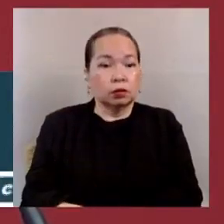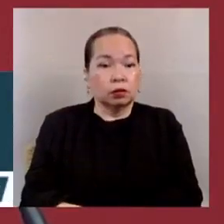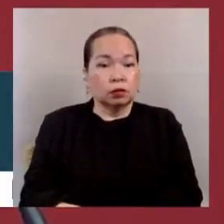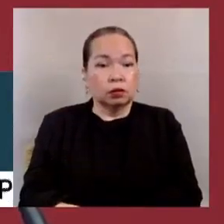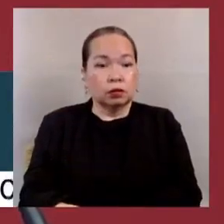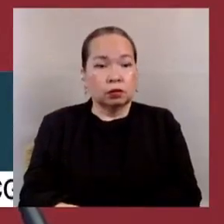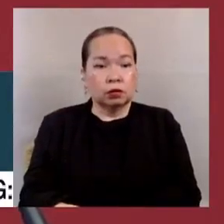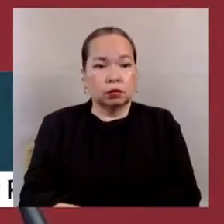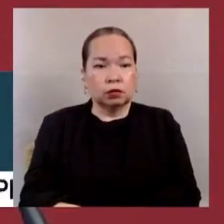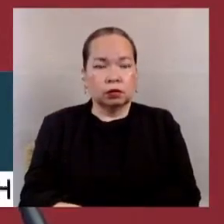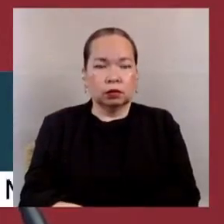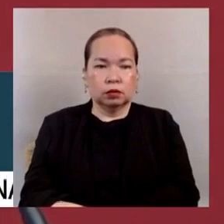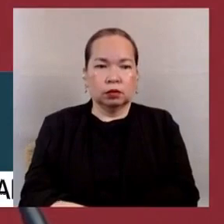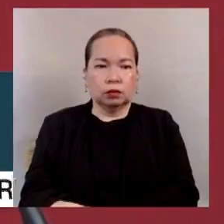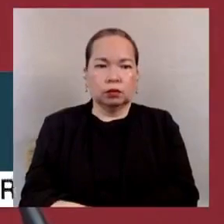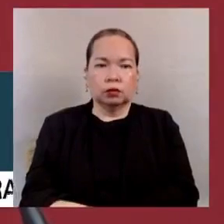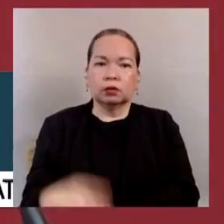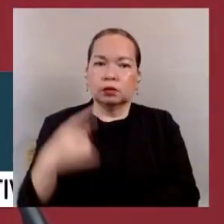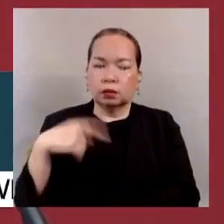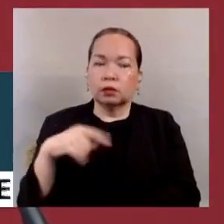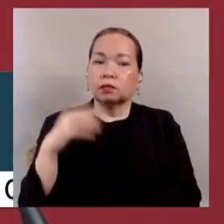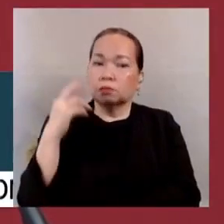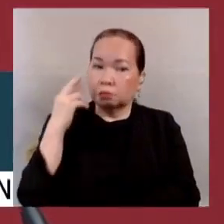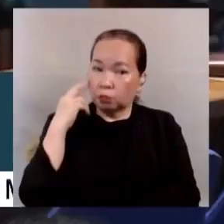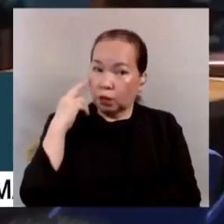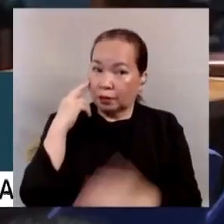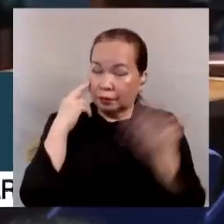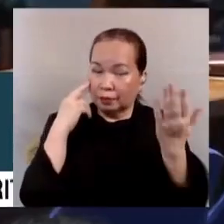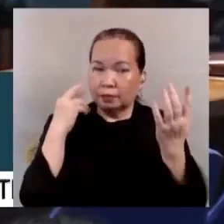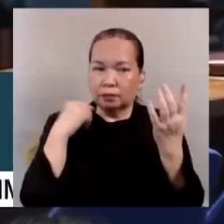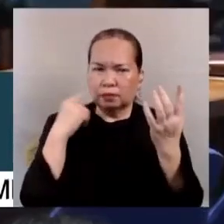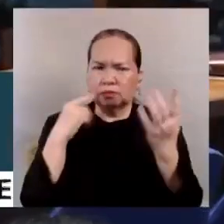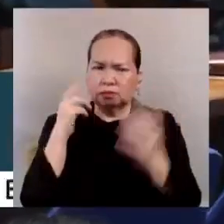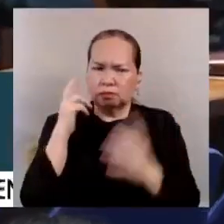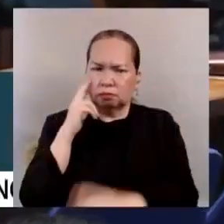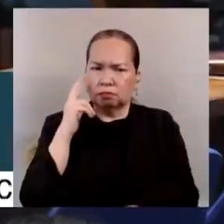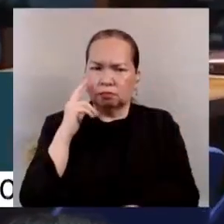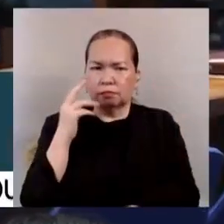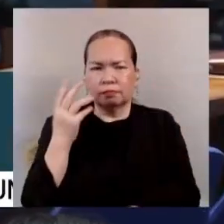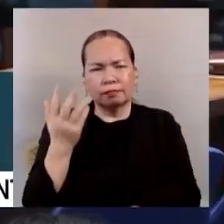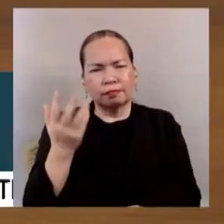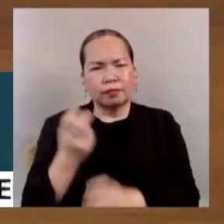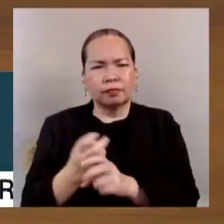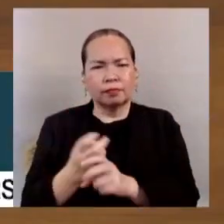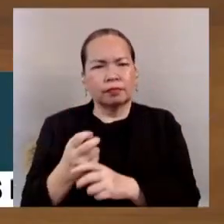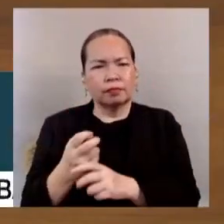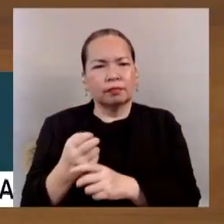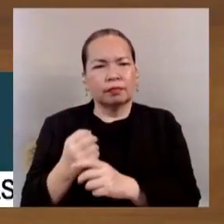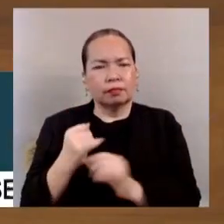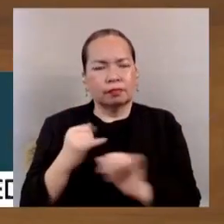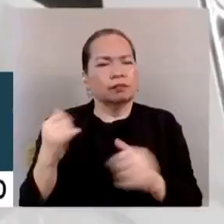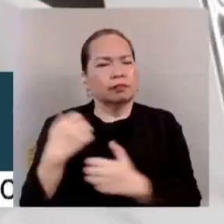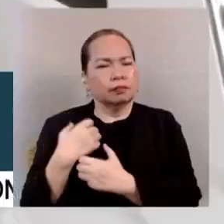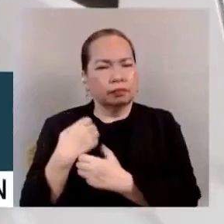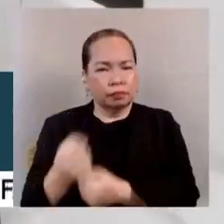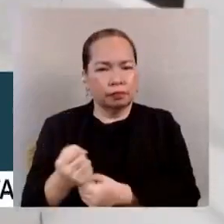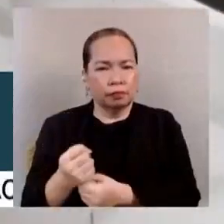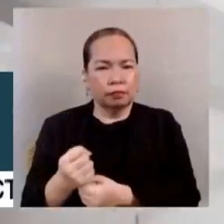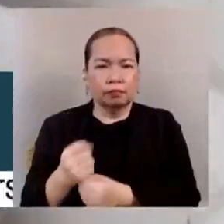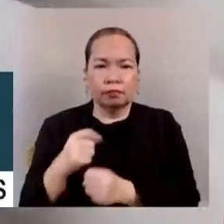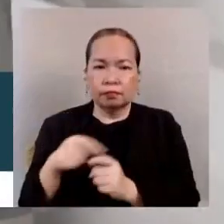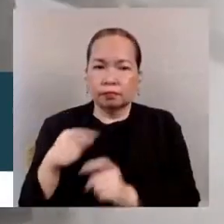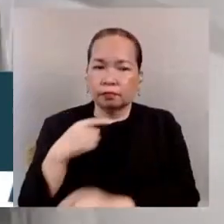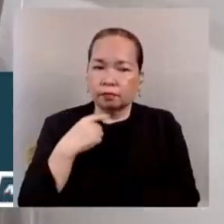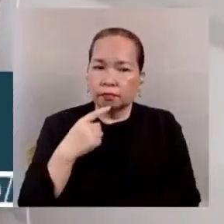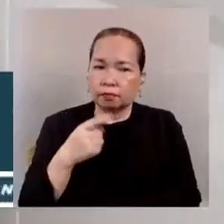Representative. Romualdez also maintained that the Dutertes can still be trusted when he was asked by the media. The House chief admits that at the